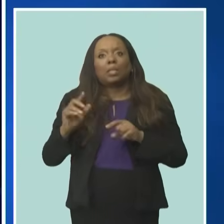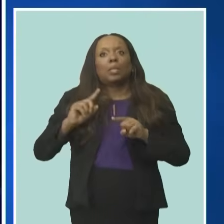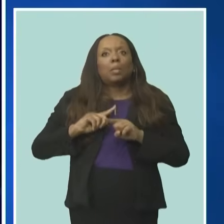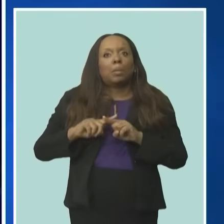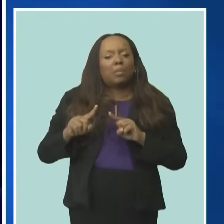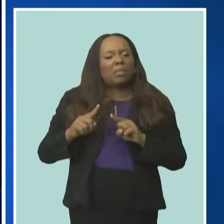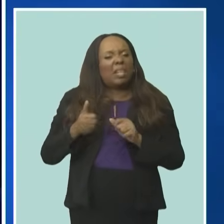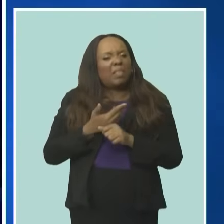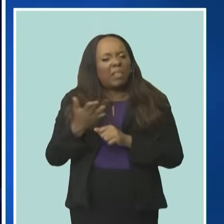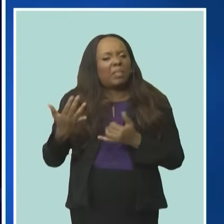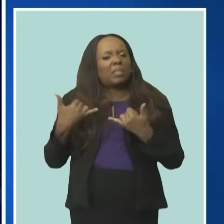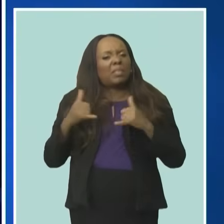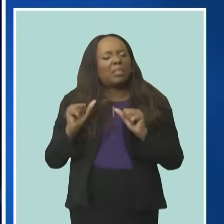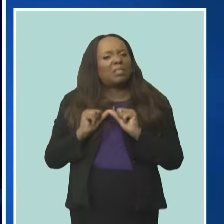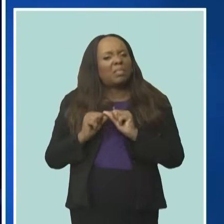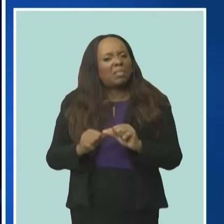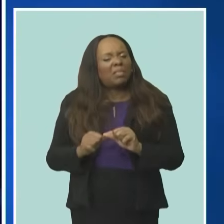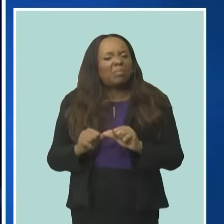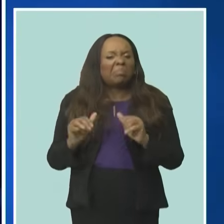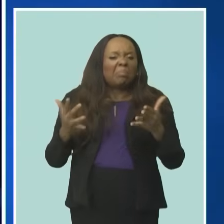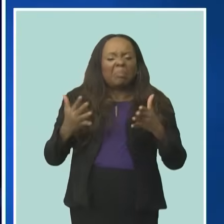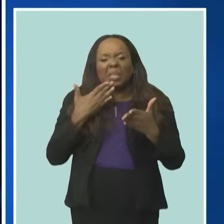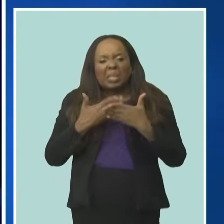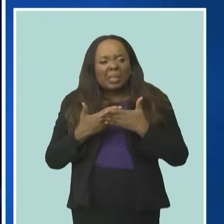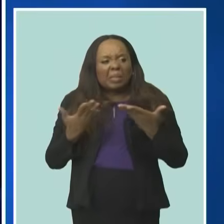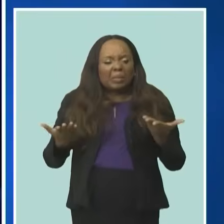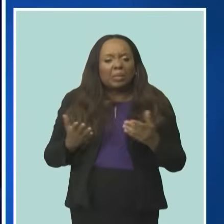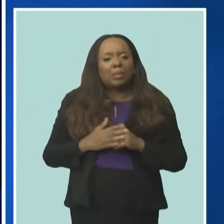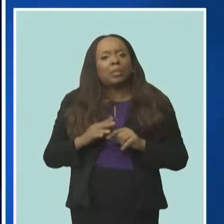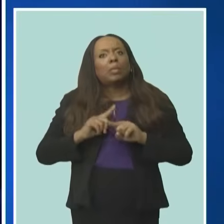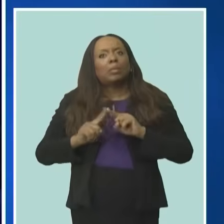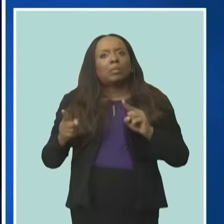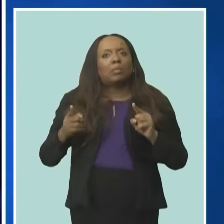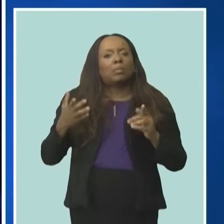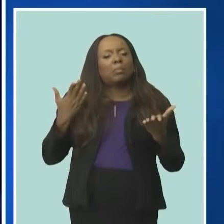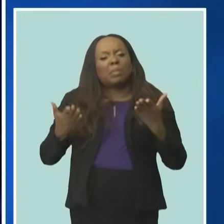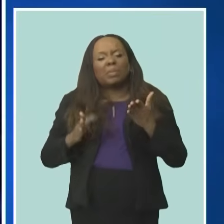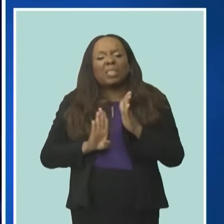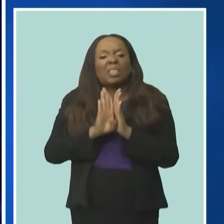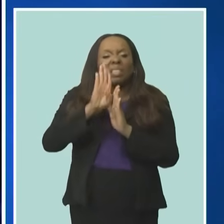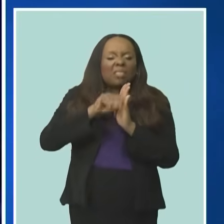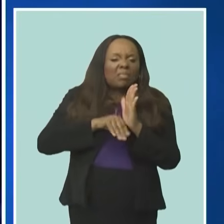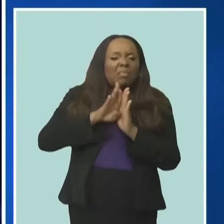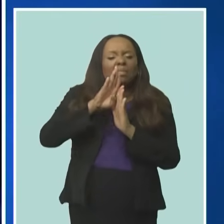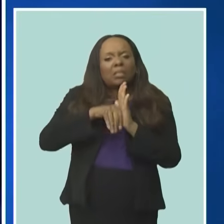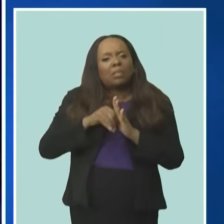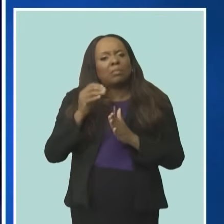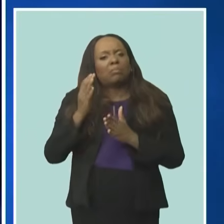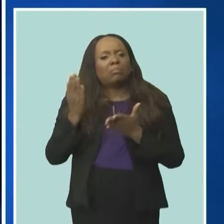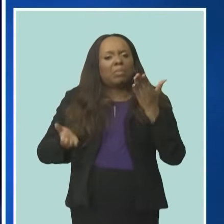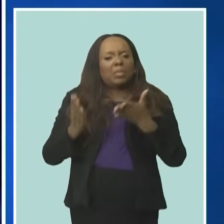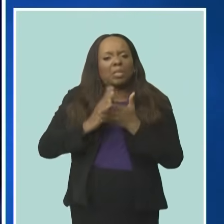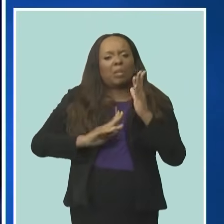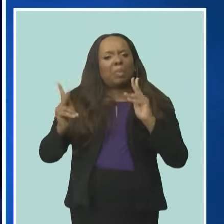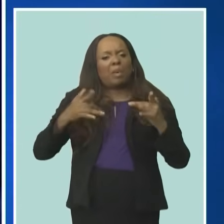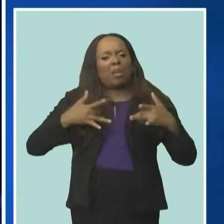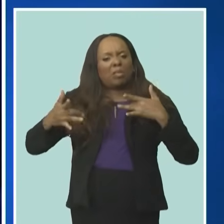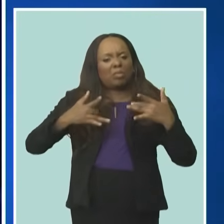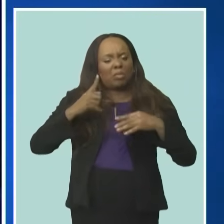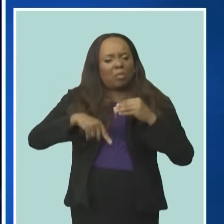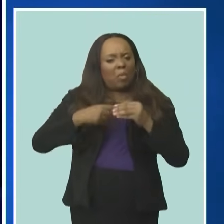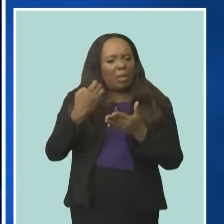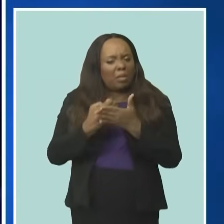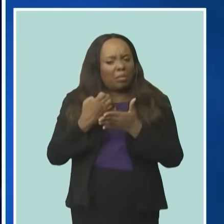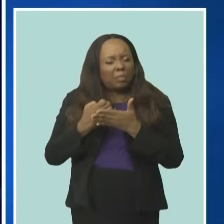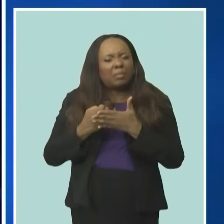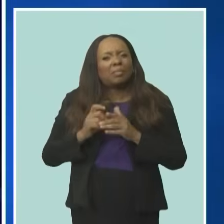good in the economy as the Fed cuts. So don't be surprised to see a little bit of choppiness, maybe some concern about the economic conditions. And we